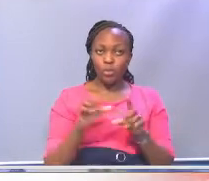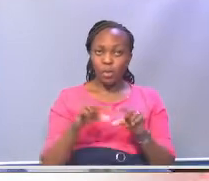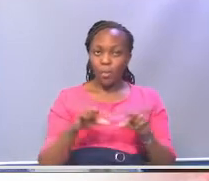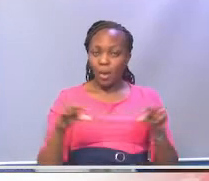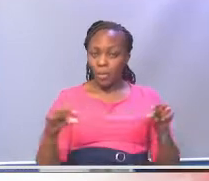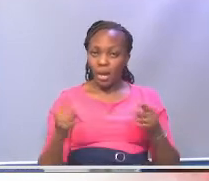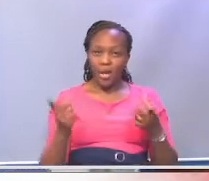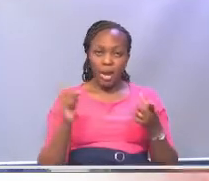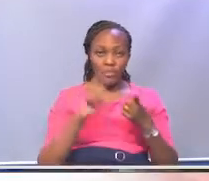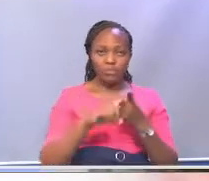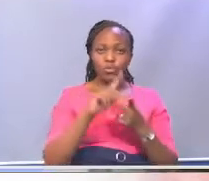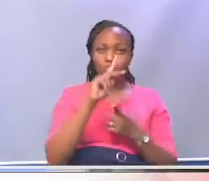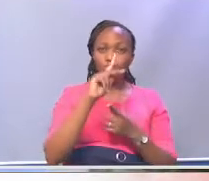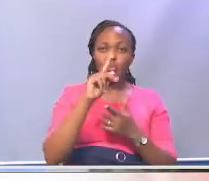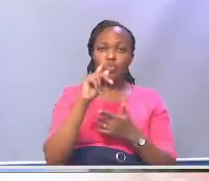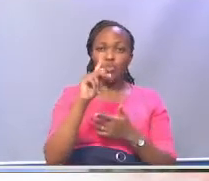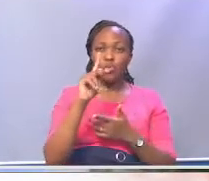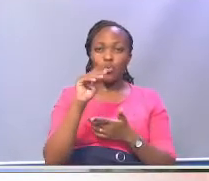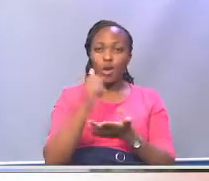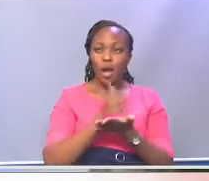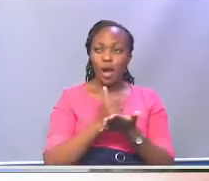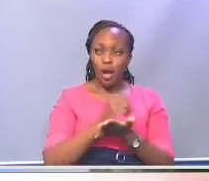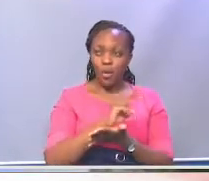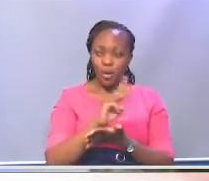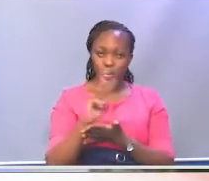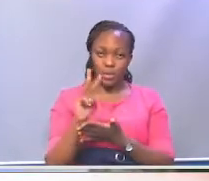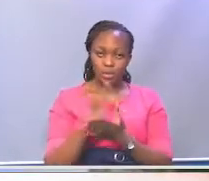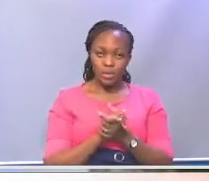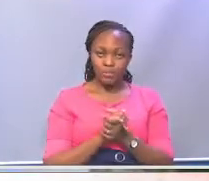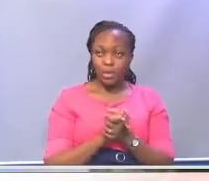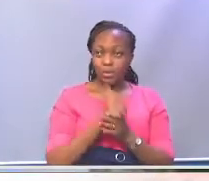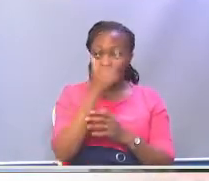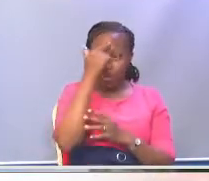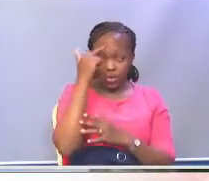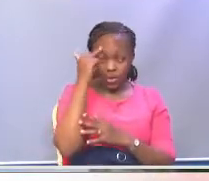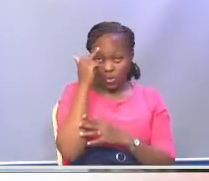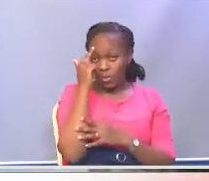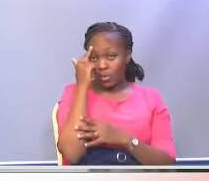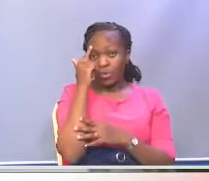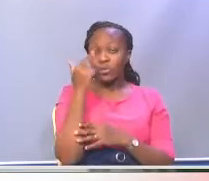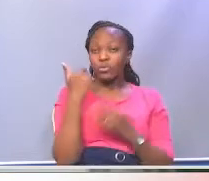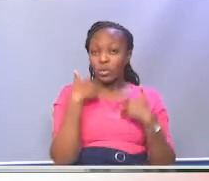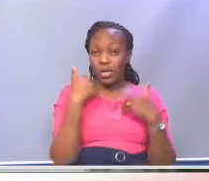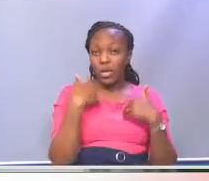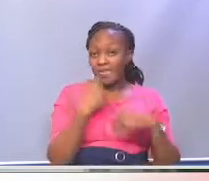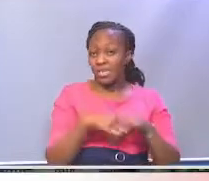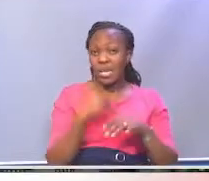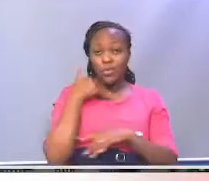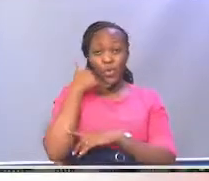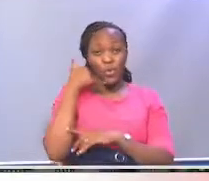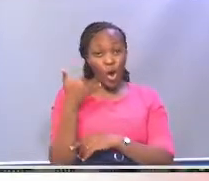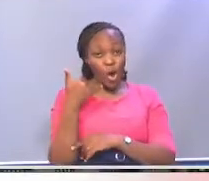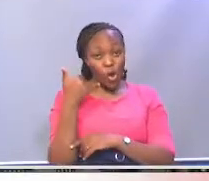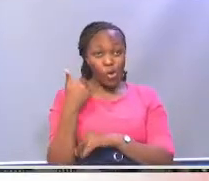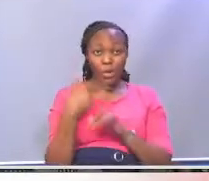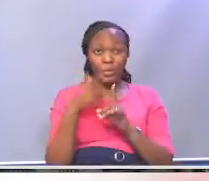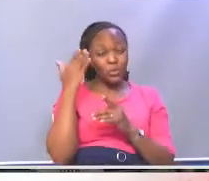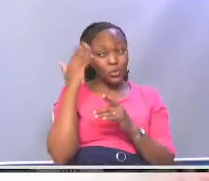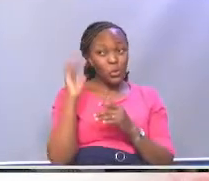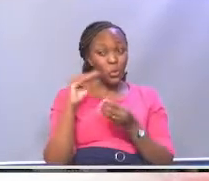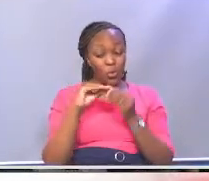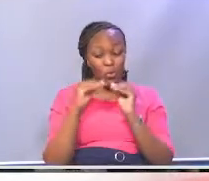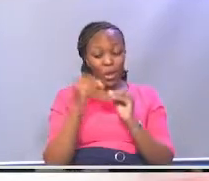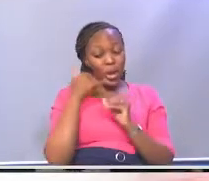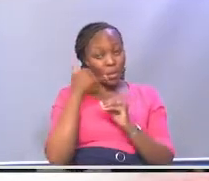Kawa West, hivyo tu kwa kuna time inafika unapigiwa simu na hizi simu hata uzijui. He says that on